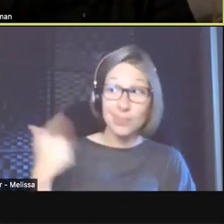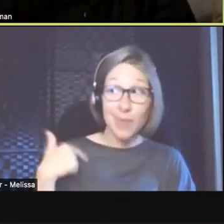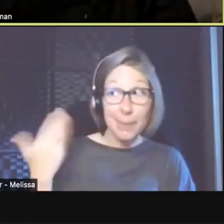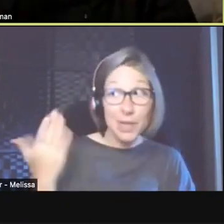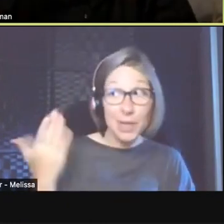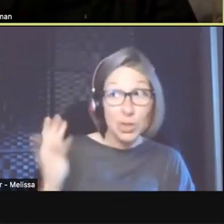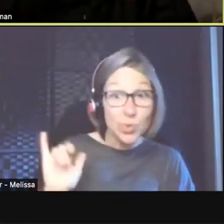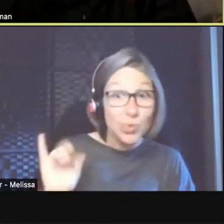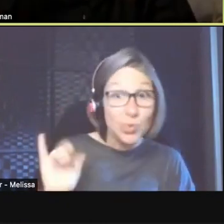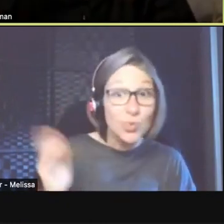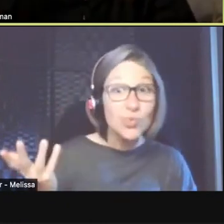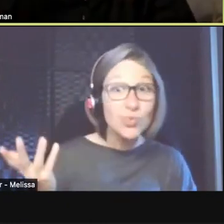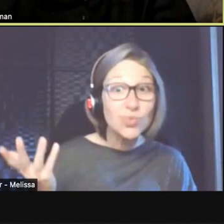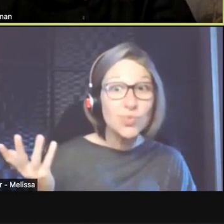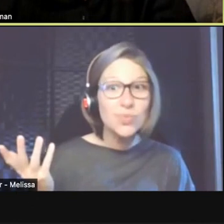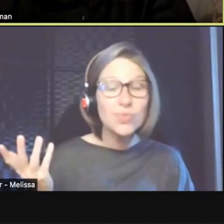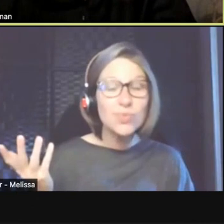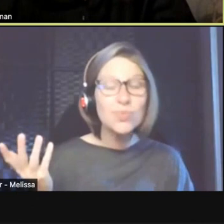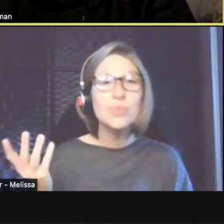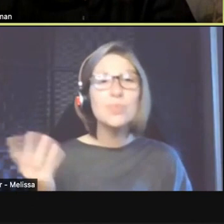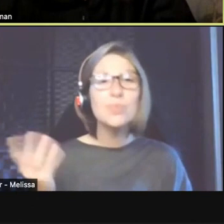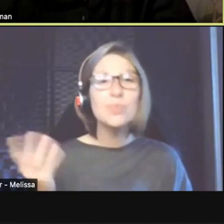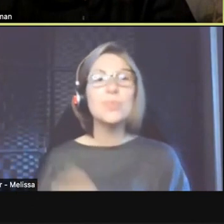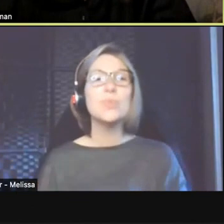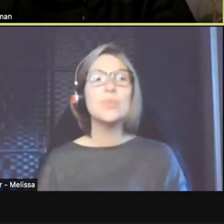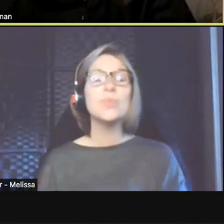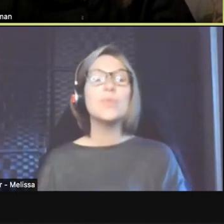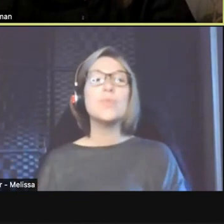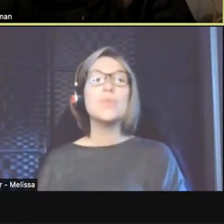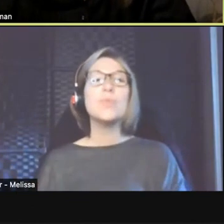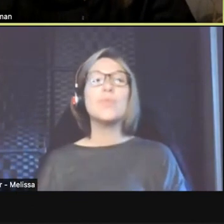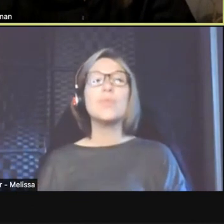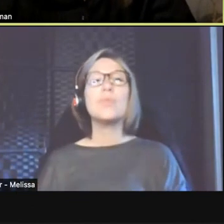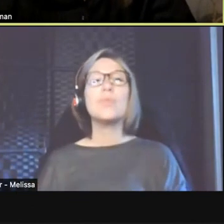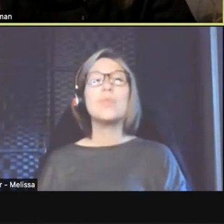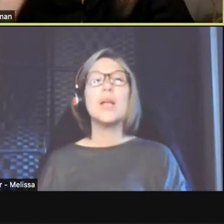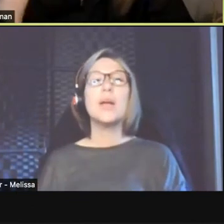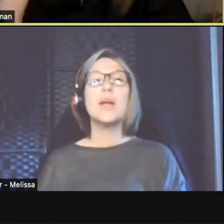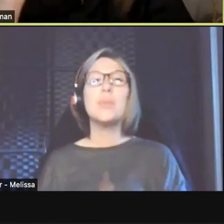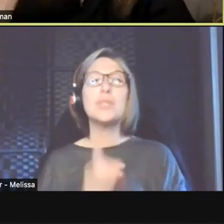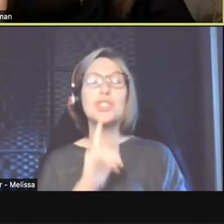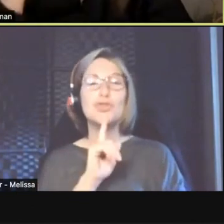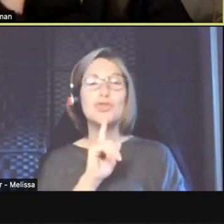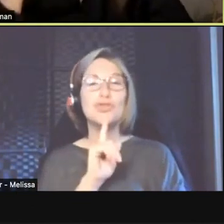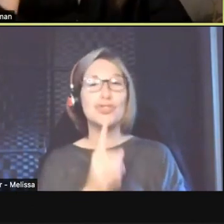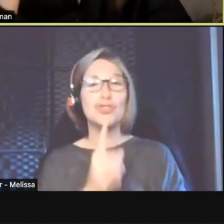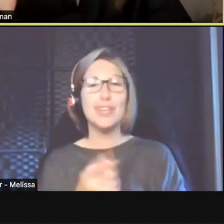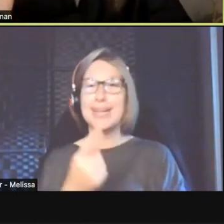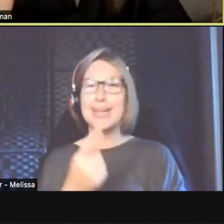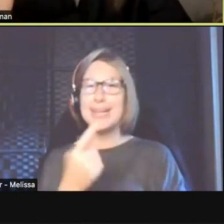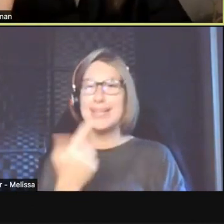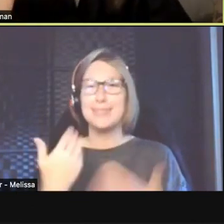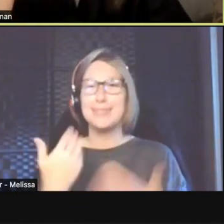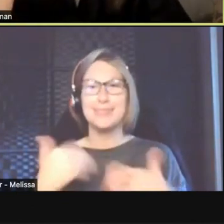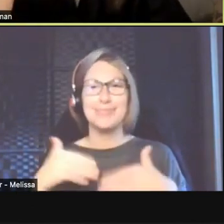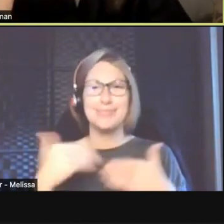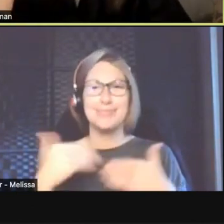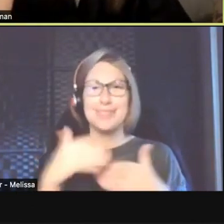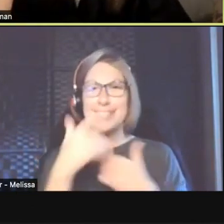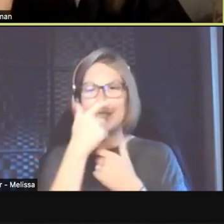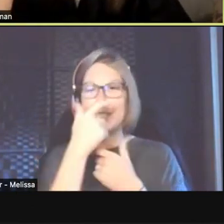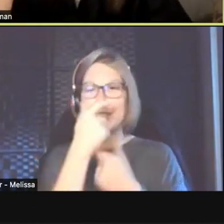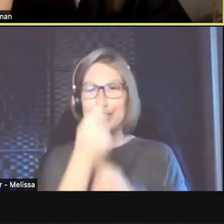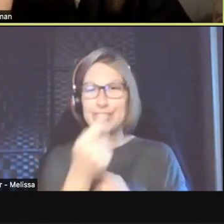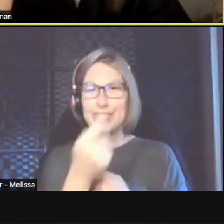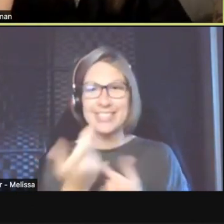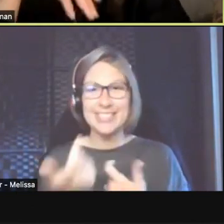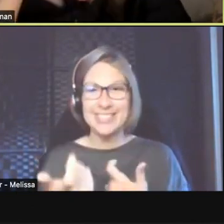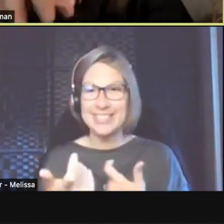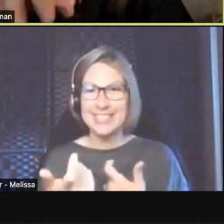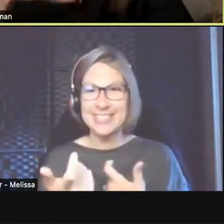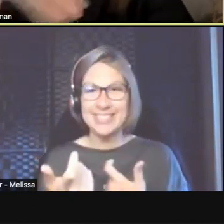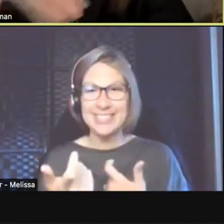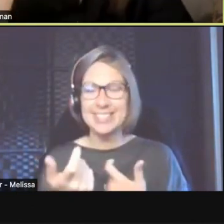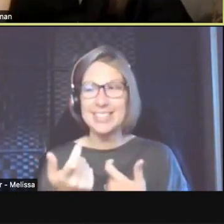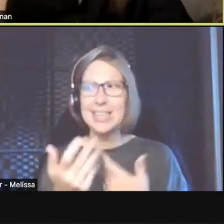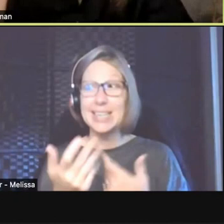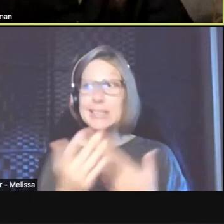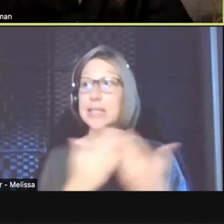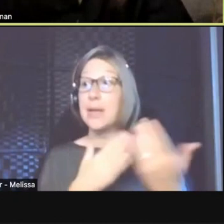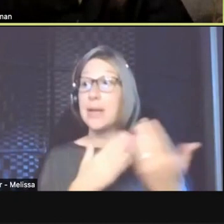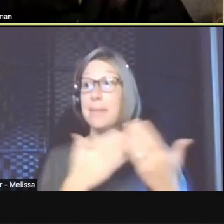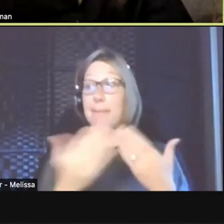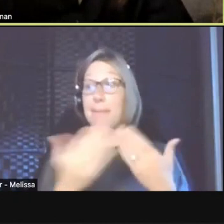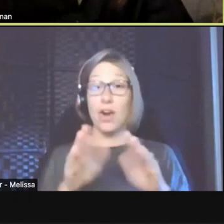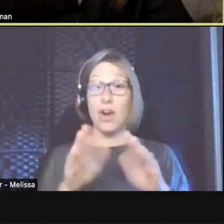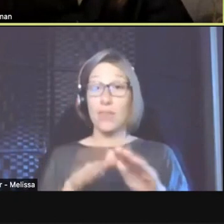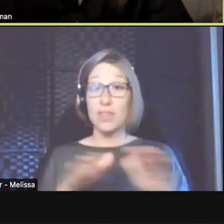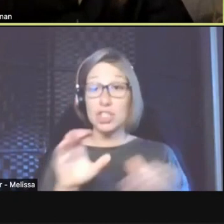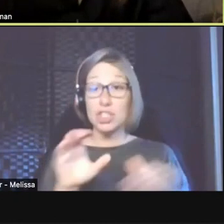But it's a really interesting thing. Does this matter that the child with CVI see this? Because, by the way, his